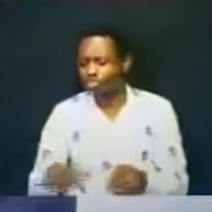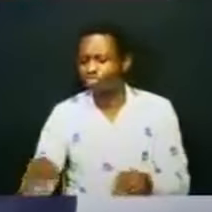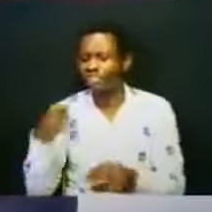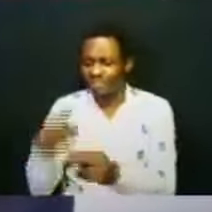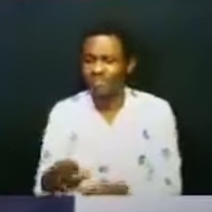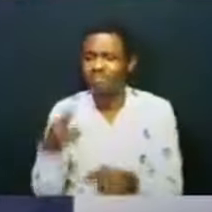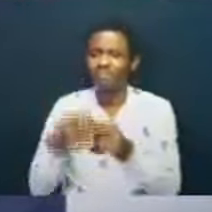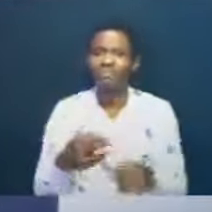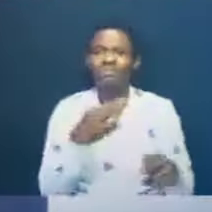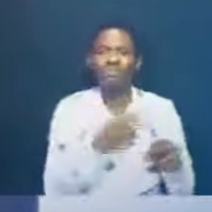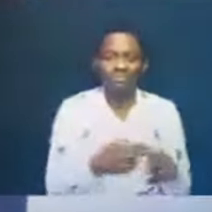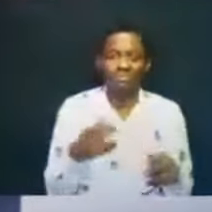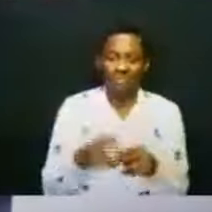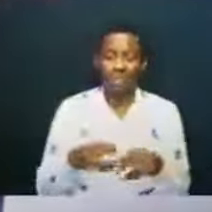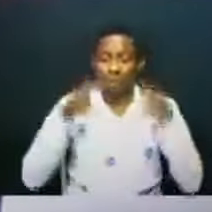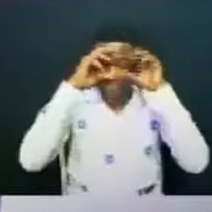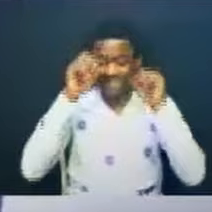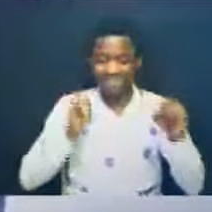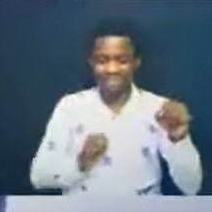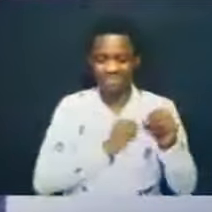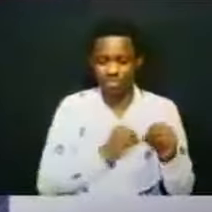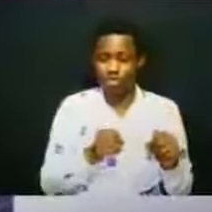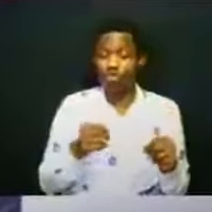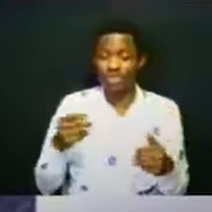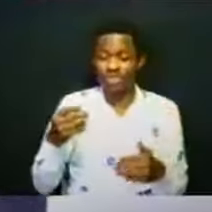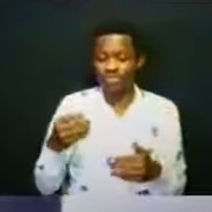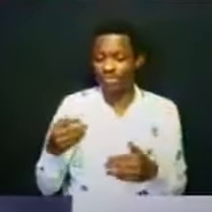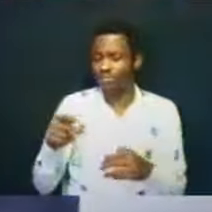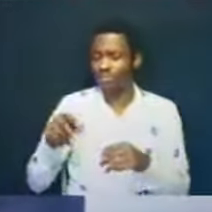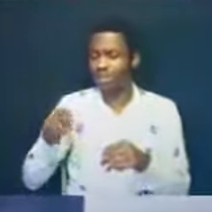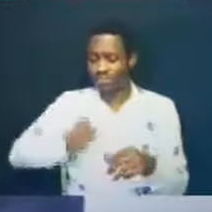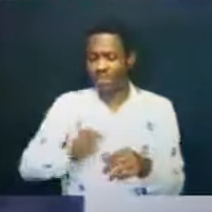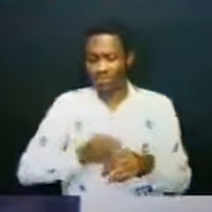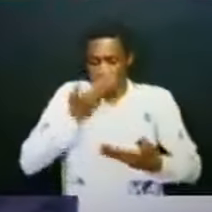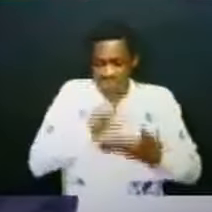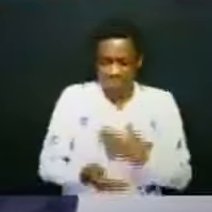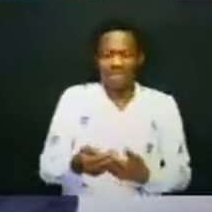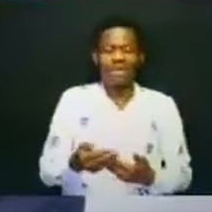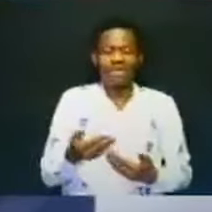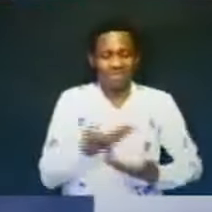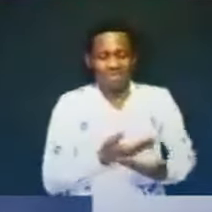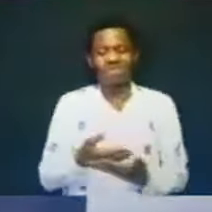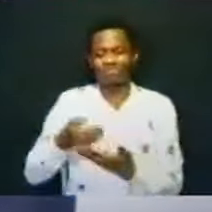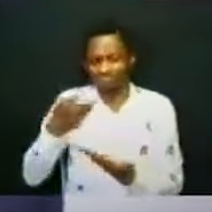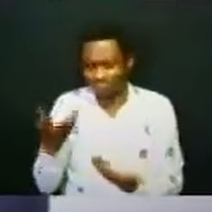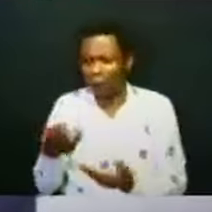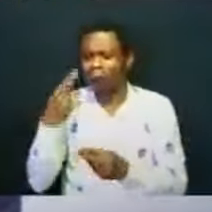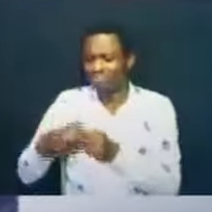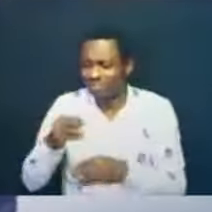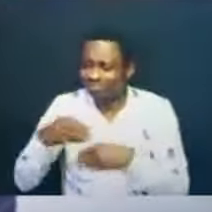Naming children as a presiding. The one of those days. He